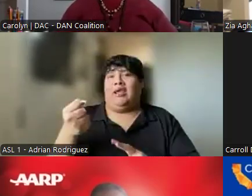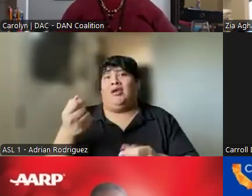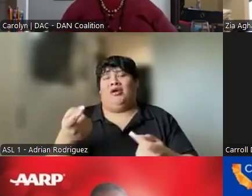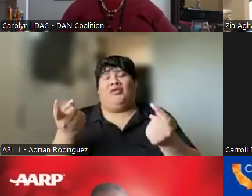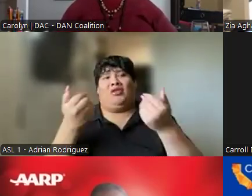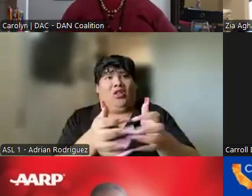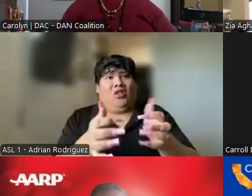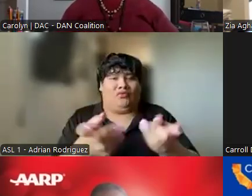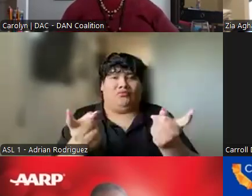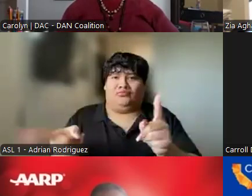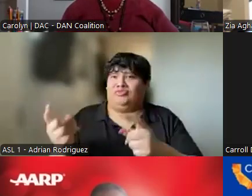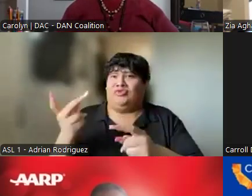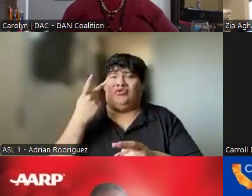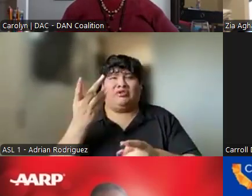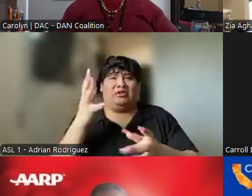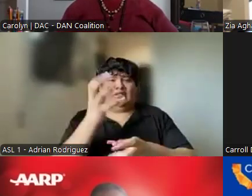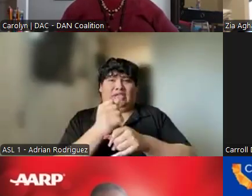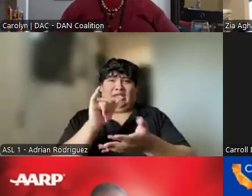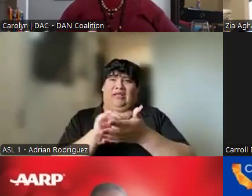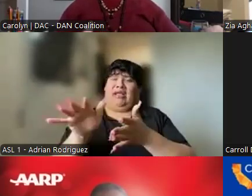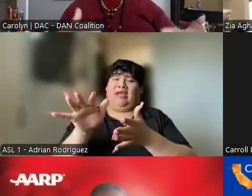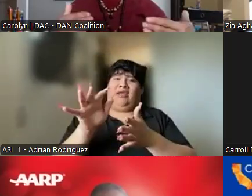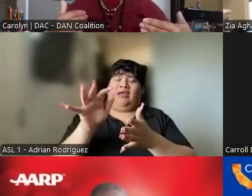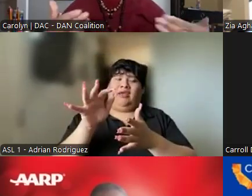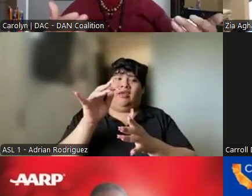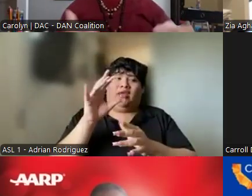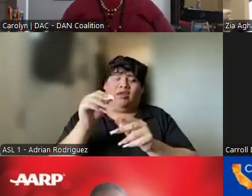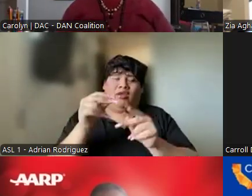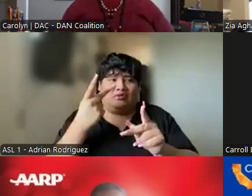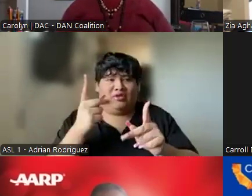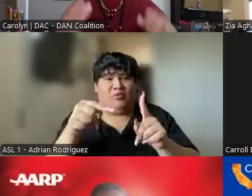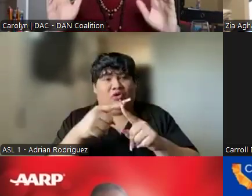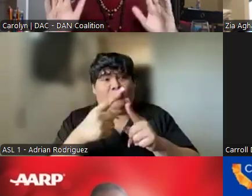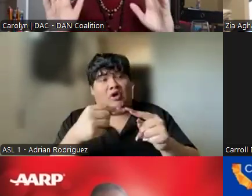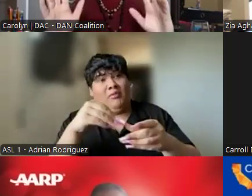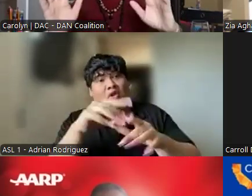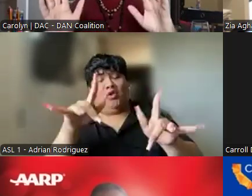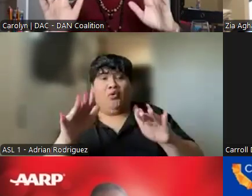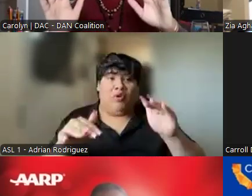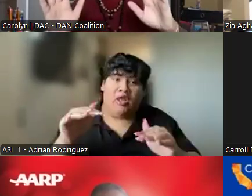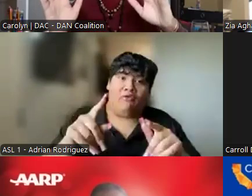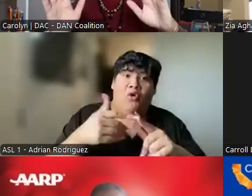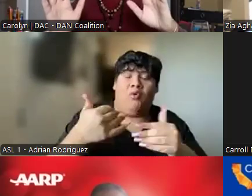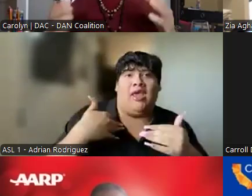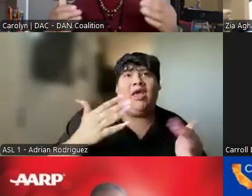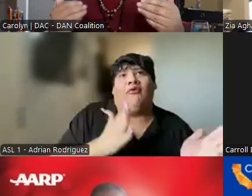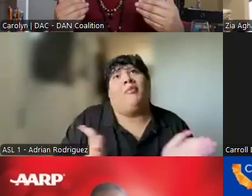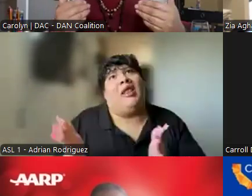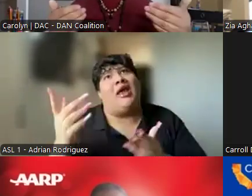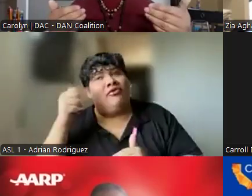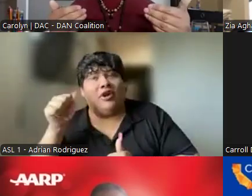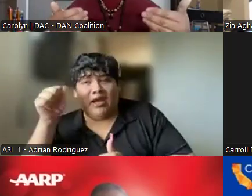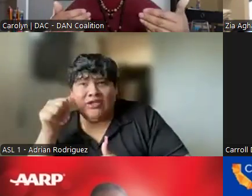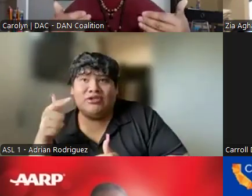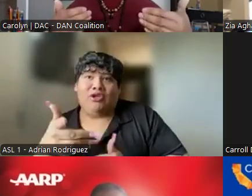of services. So when you take that environment and we come in at a local level, oh, we have a master plan for aging.